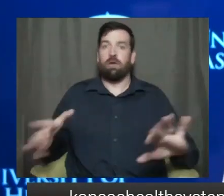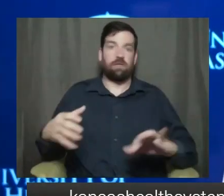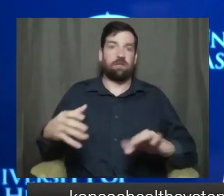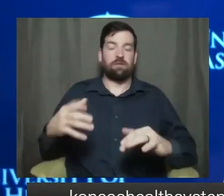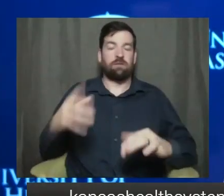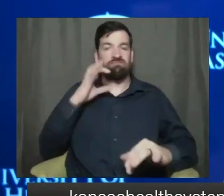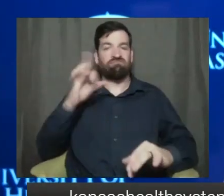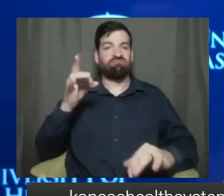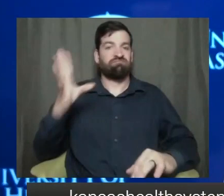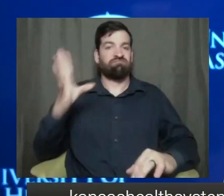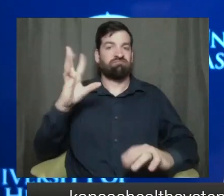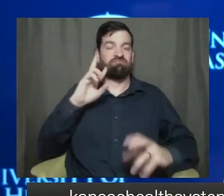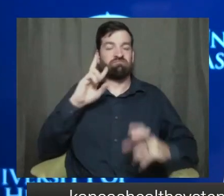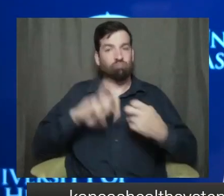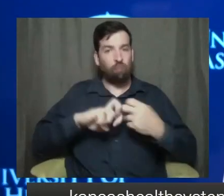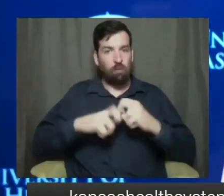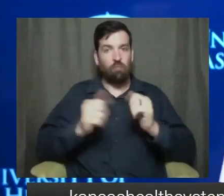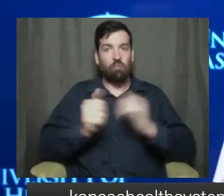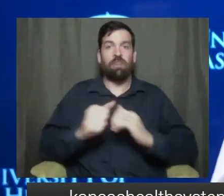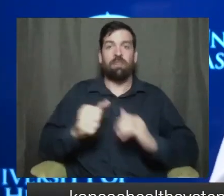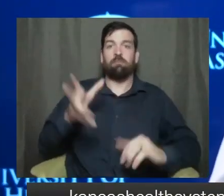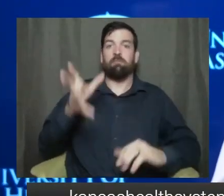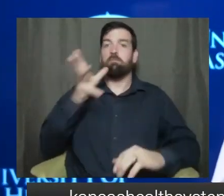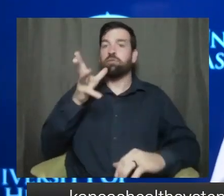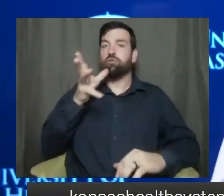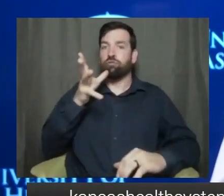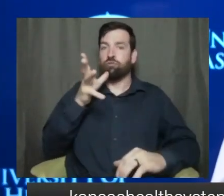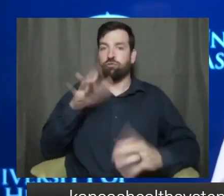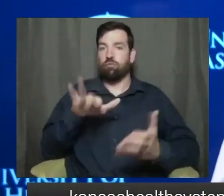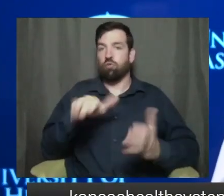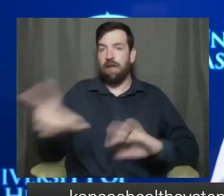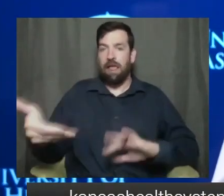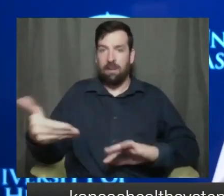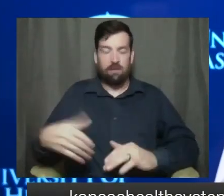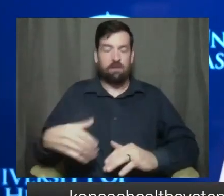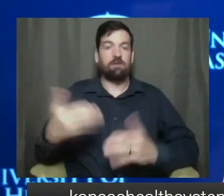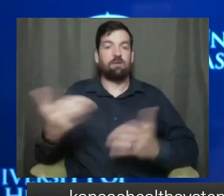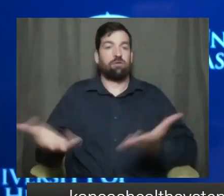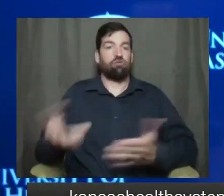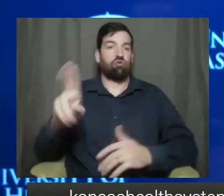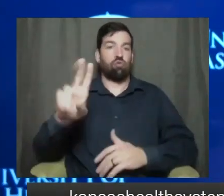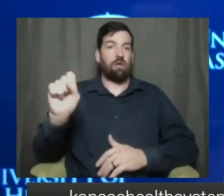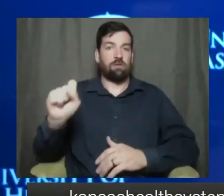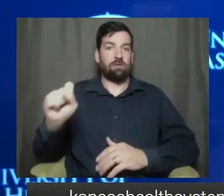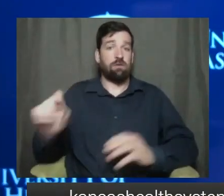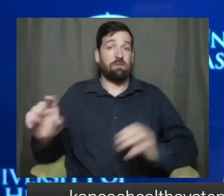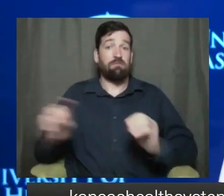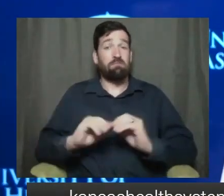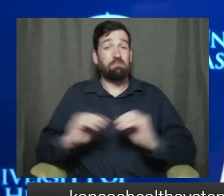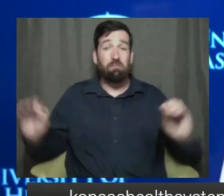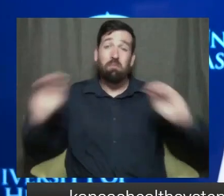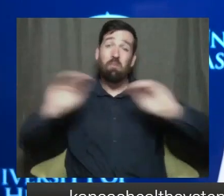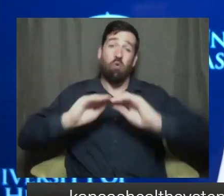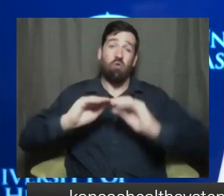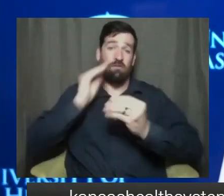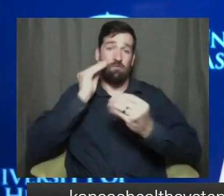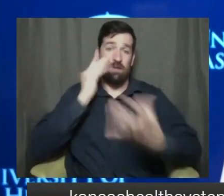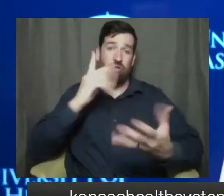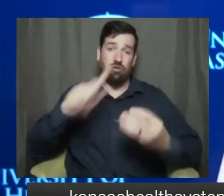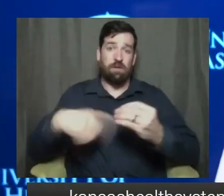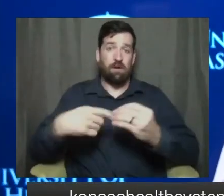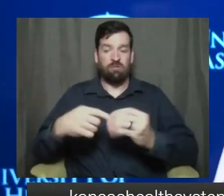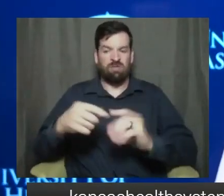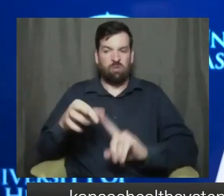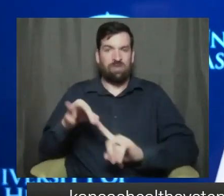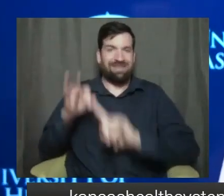with maternal mortality in the United States, but there's plenty of other information about the unique effect of COVID during pregnancy,